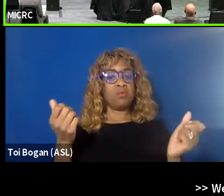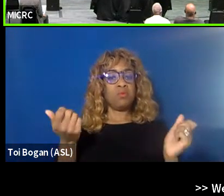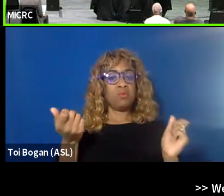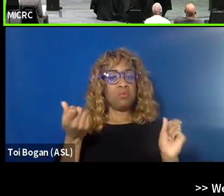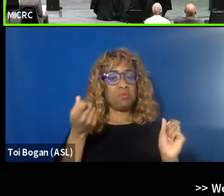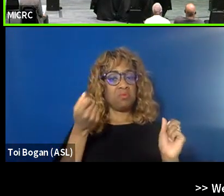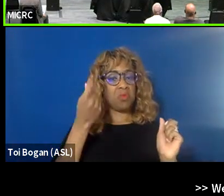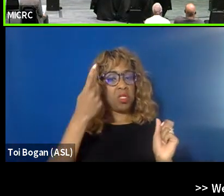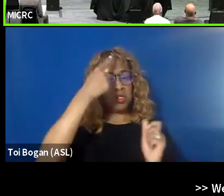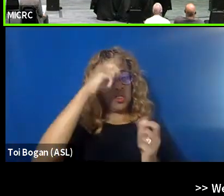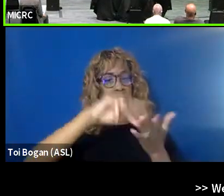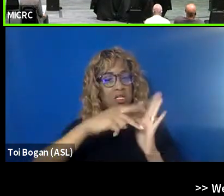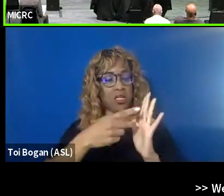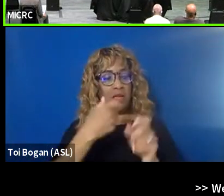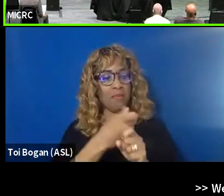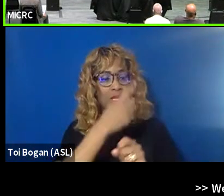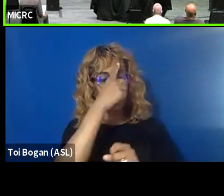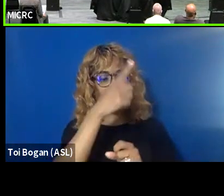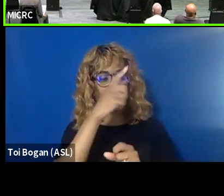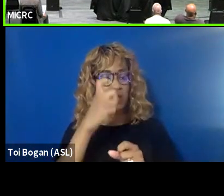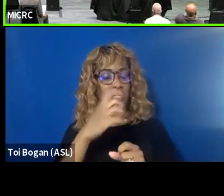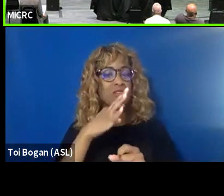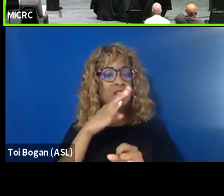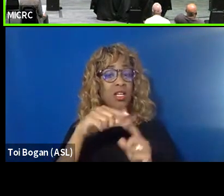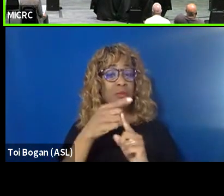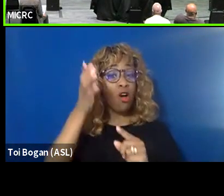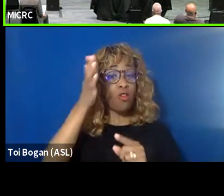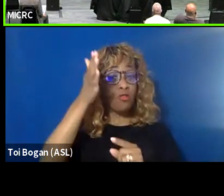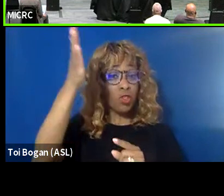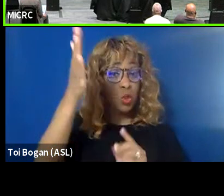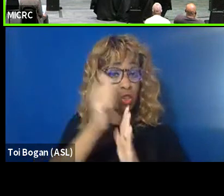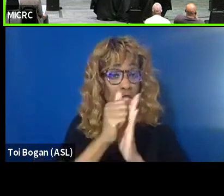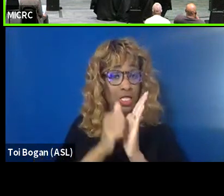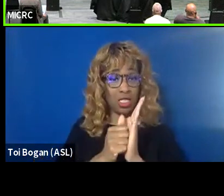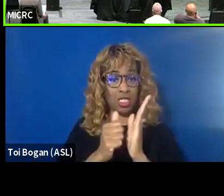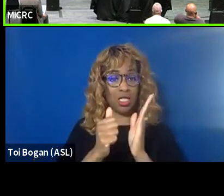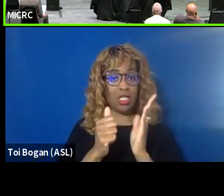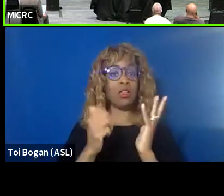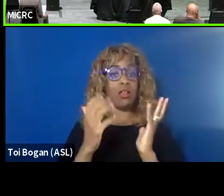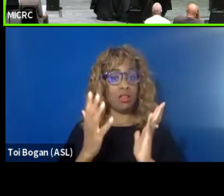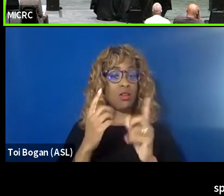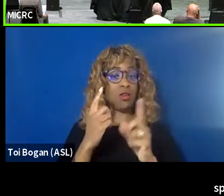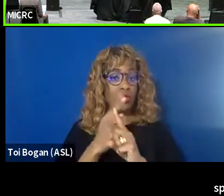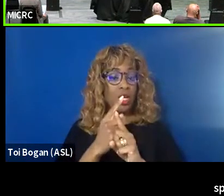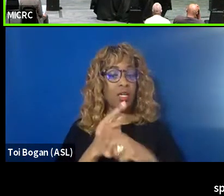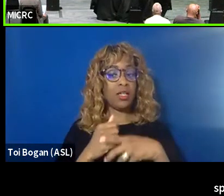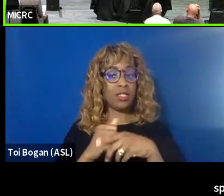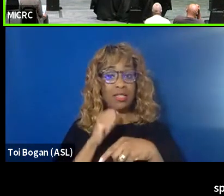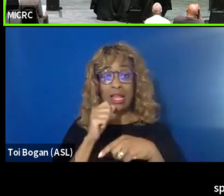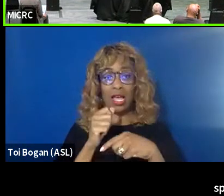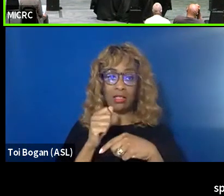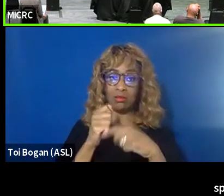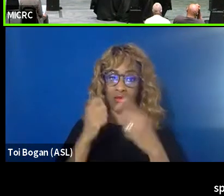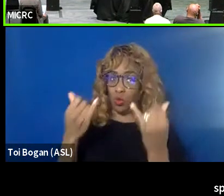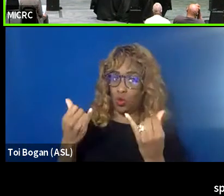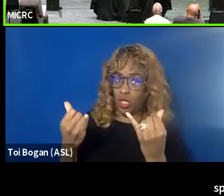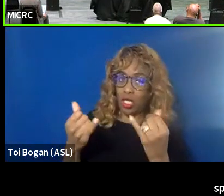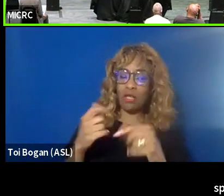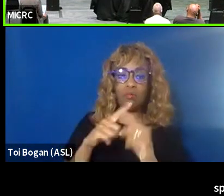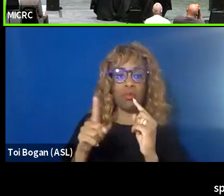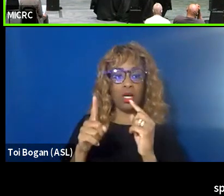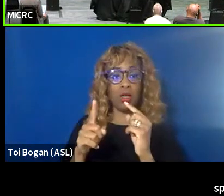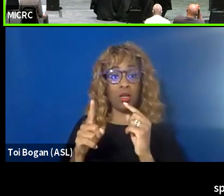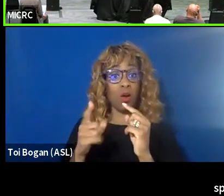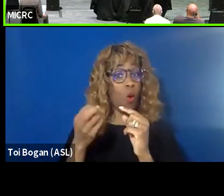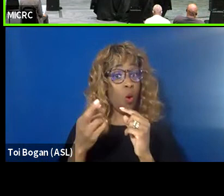this, and it makes sense to me because we're talking about future agenda items, right? We're talking about future agendas, not necessarily today, but including today. Is